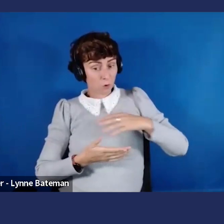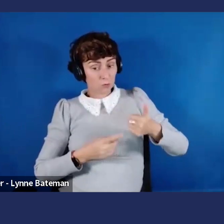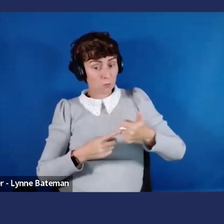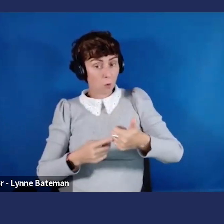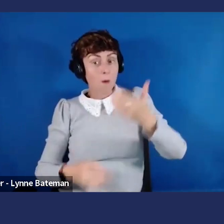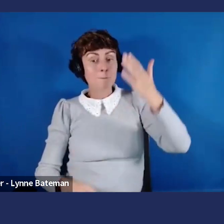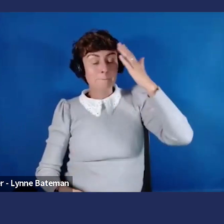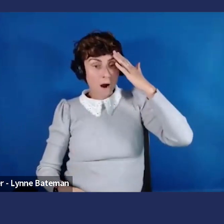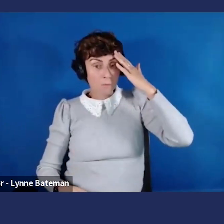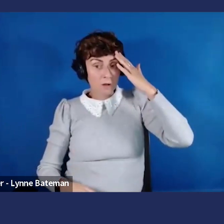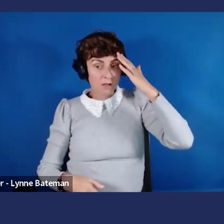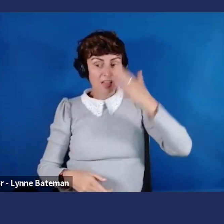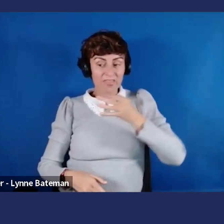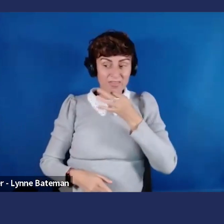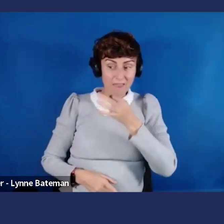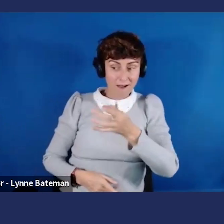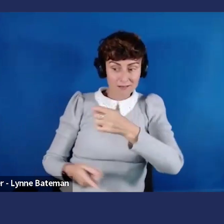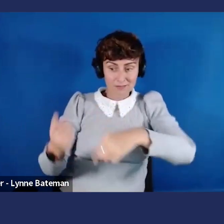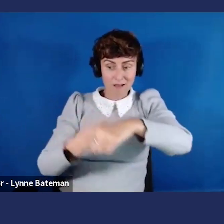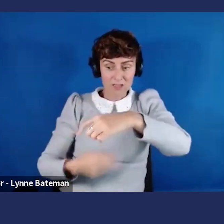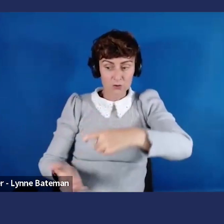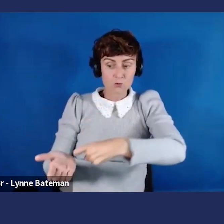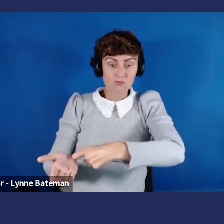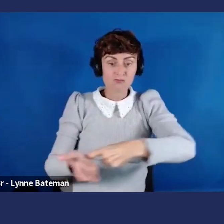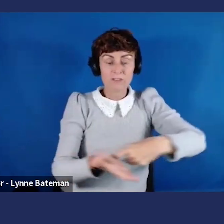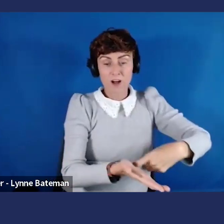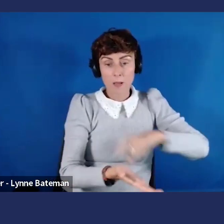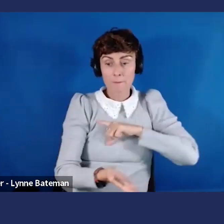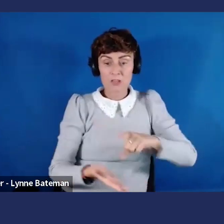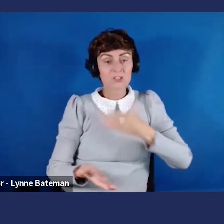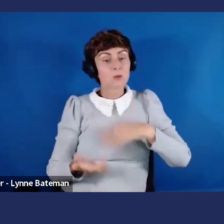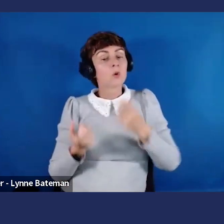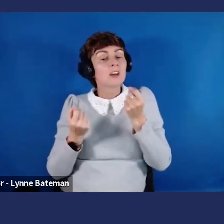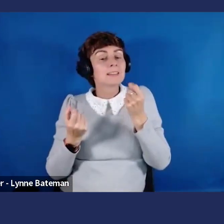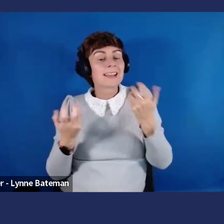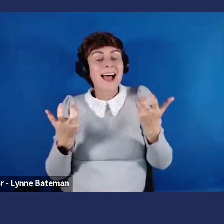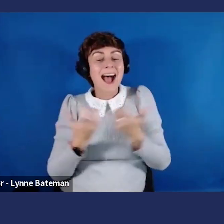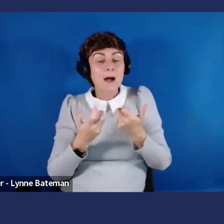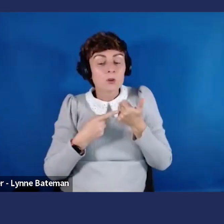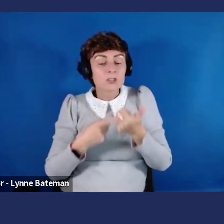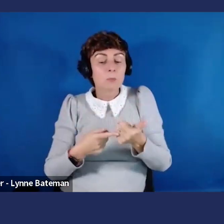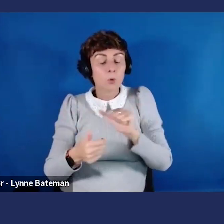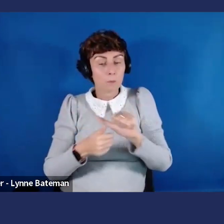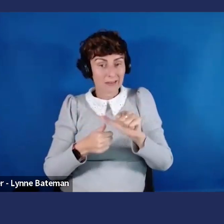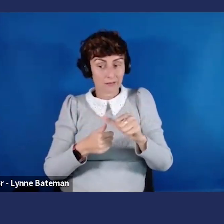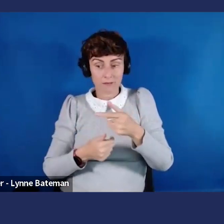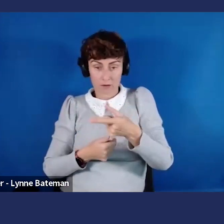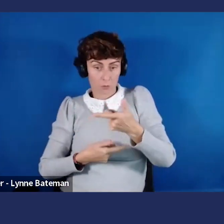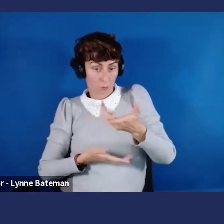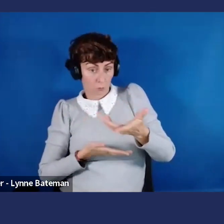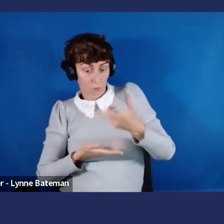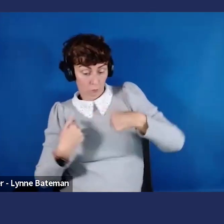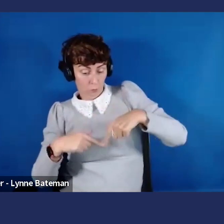they come to us for a referral in the hope that we can help them to understand how to support mum, and we can explore with them their